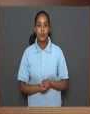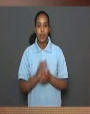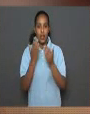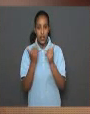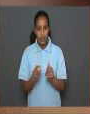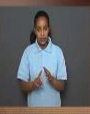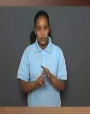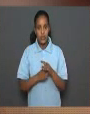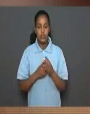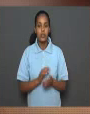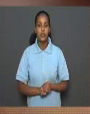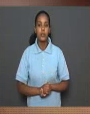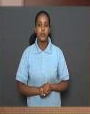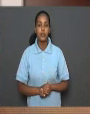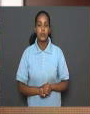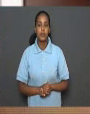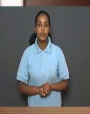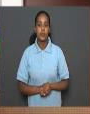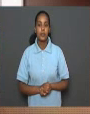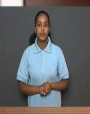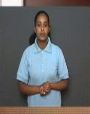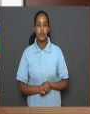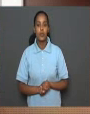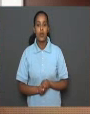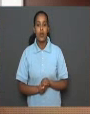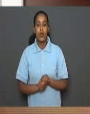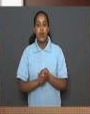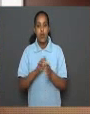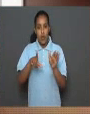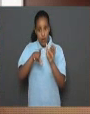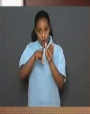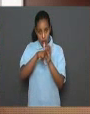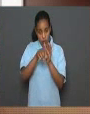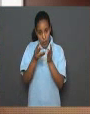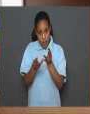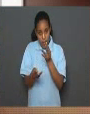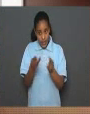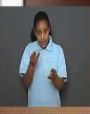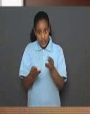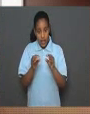Let us begin. The law of mass action